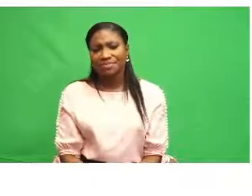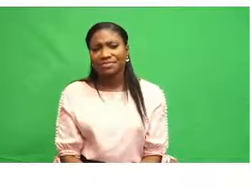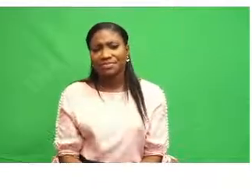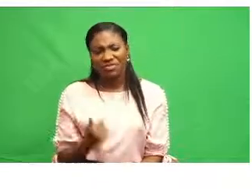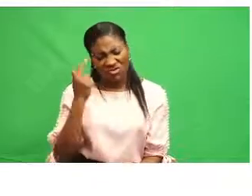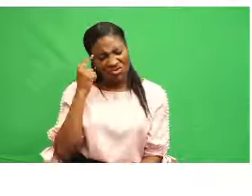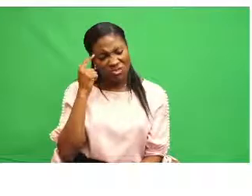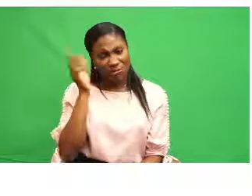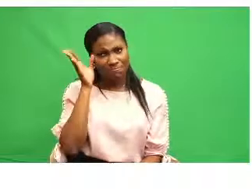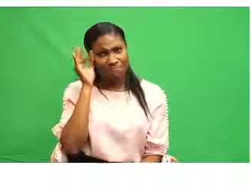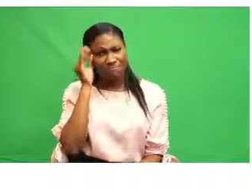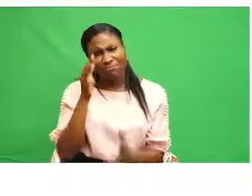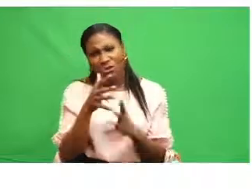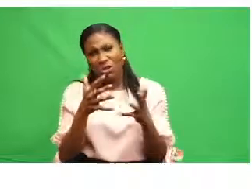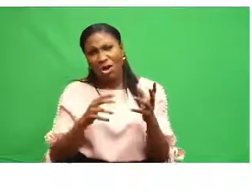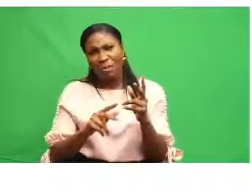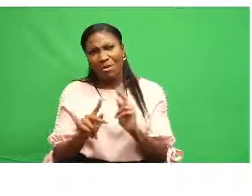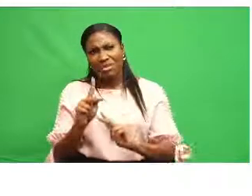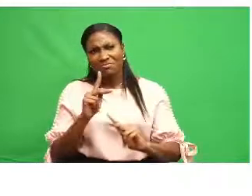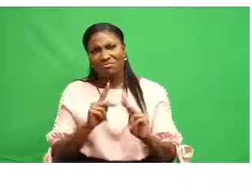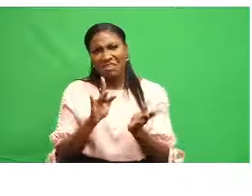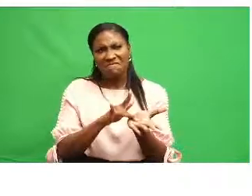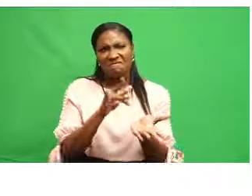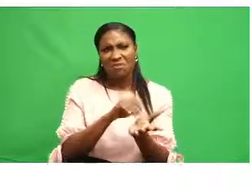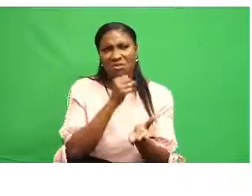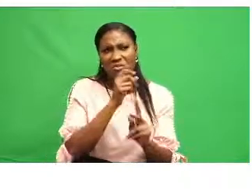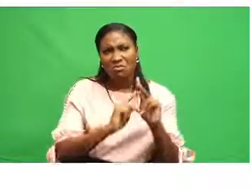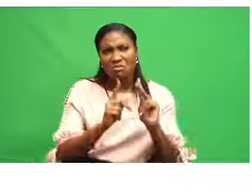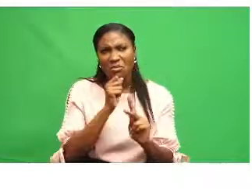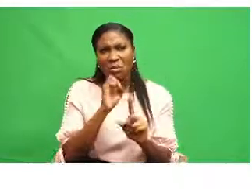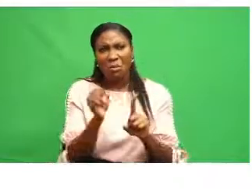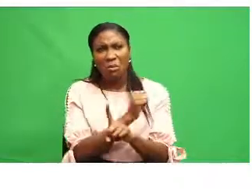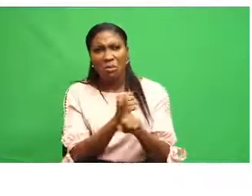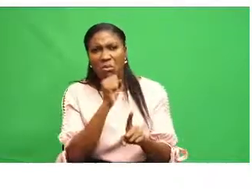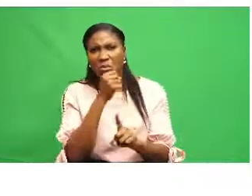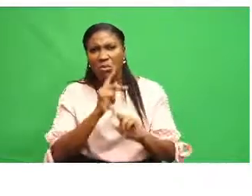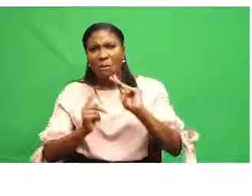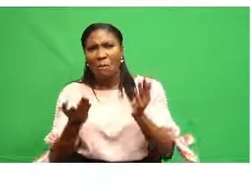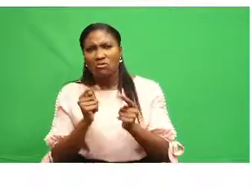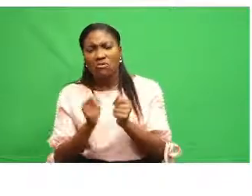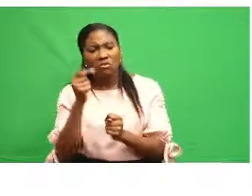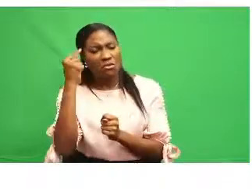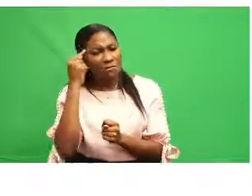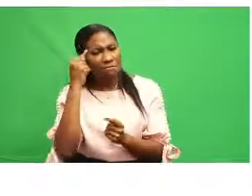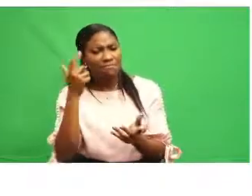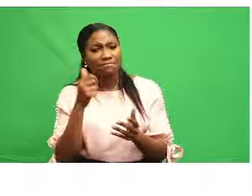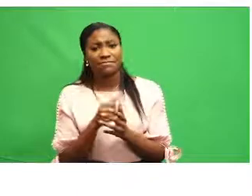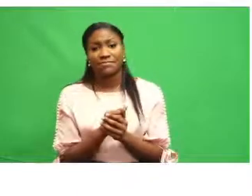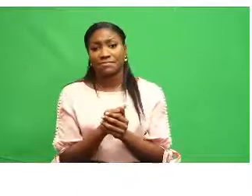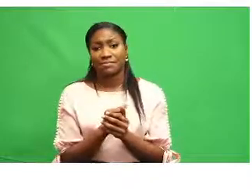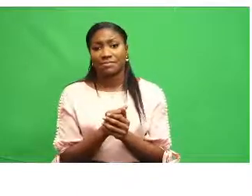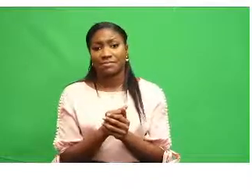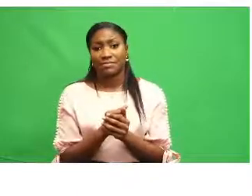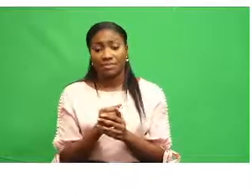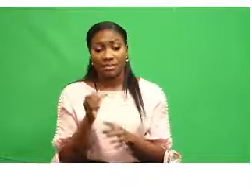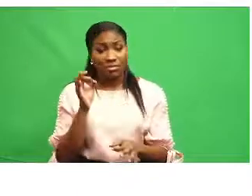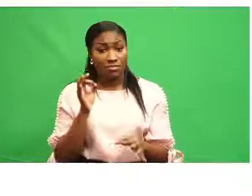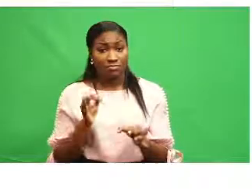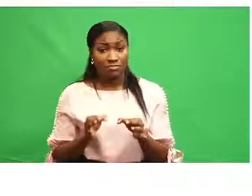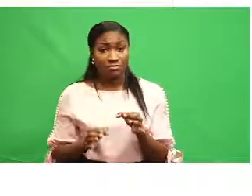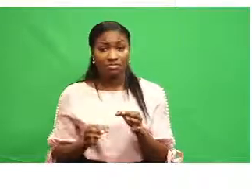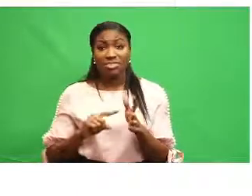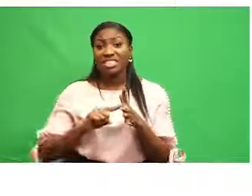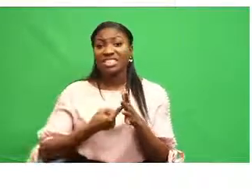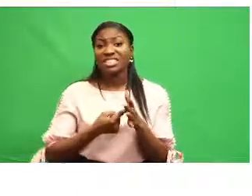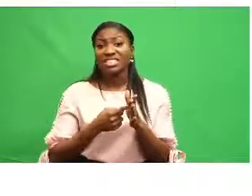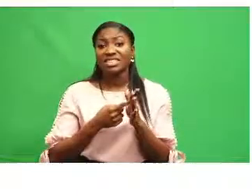And as I sat waiting to present, these thoughts came to mind. Possible exposure to elder abuse starts